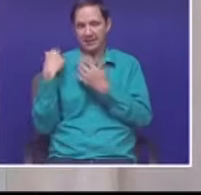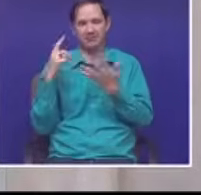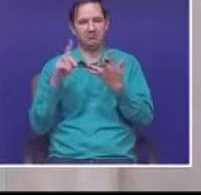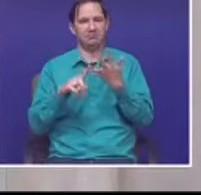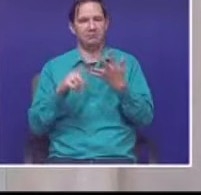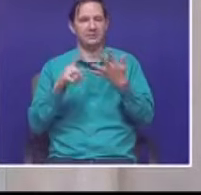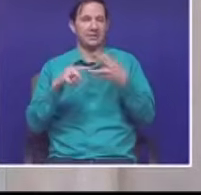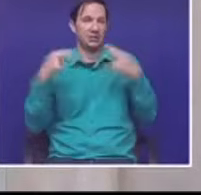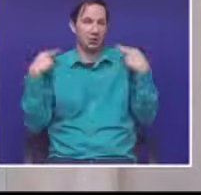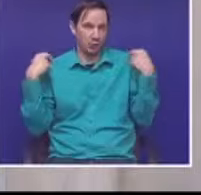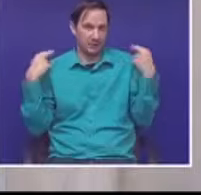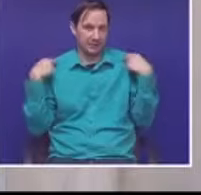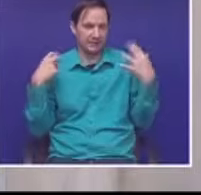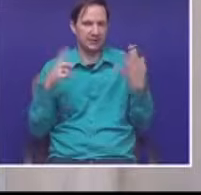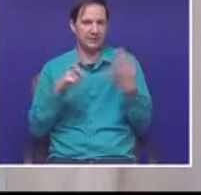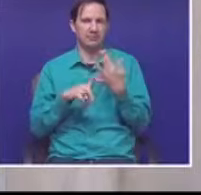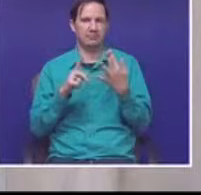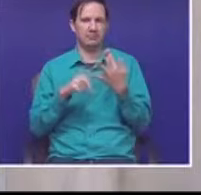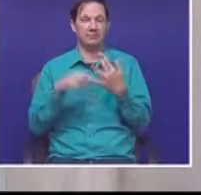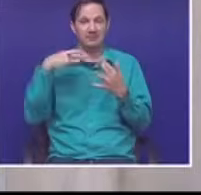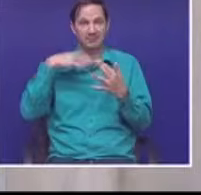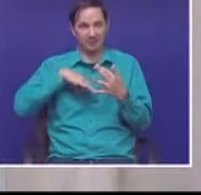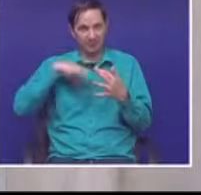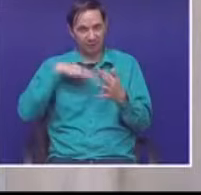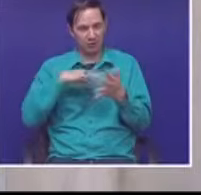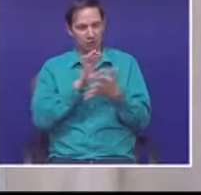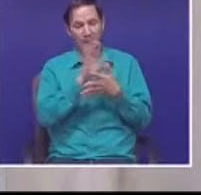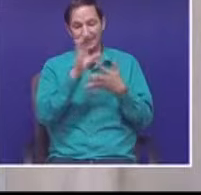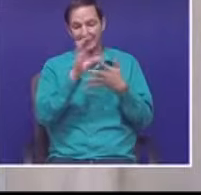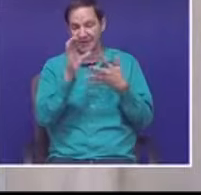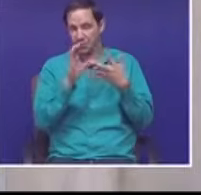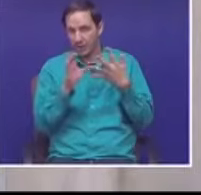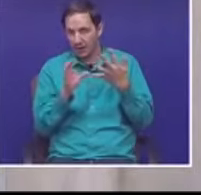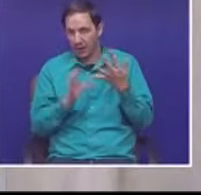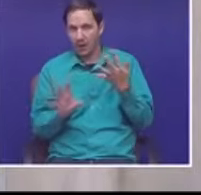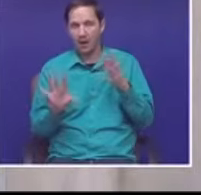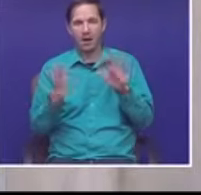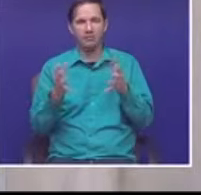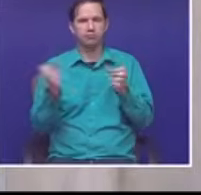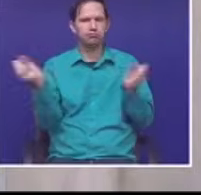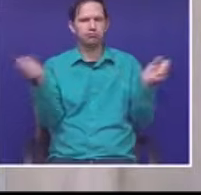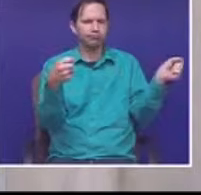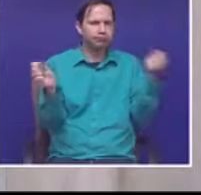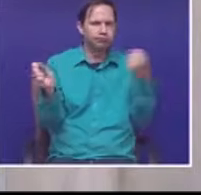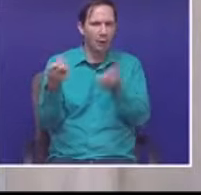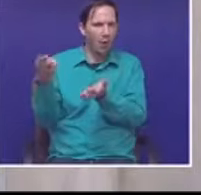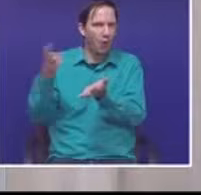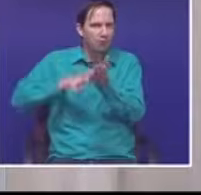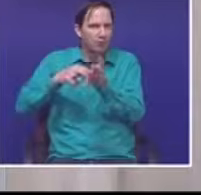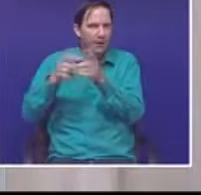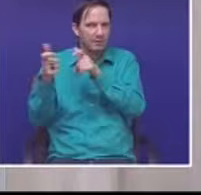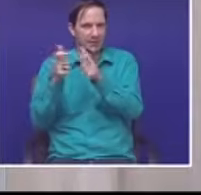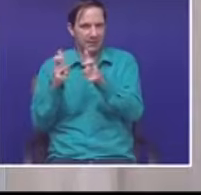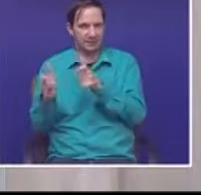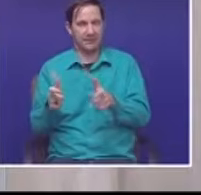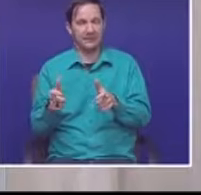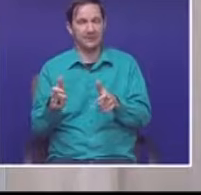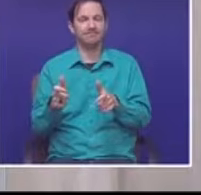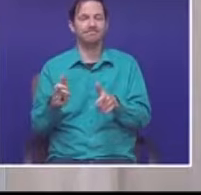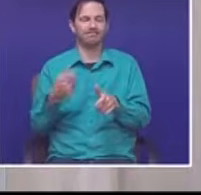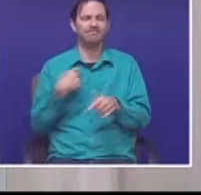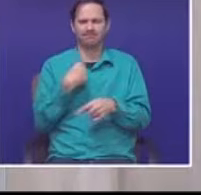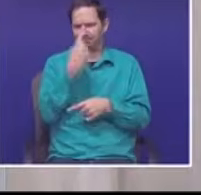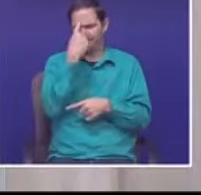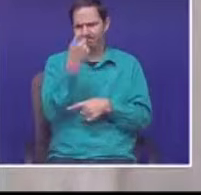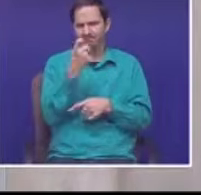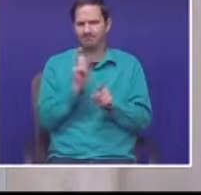beneficiary criteria, service design, procurement, and contract management. And we think that the working between these two departments